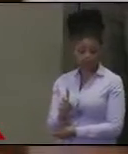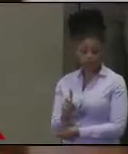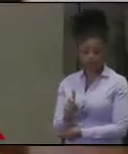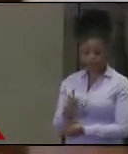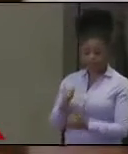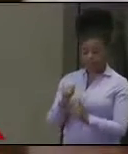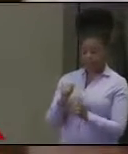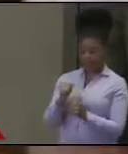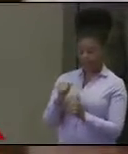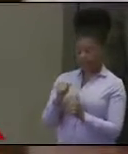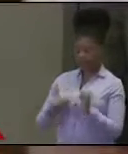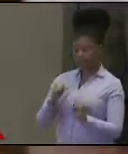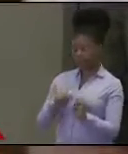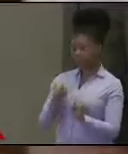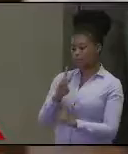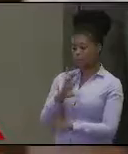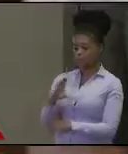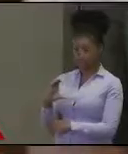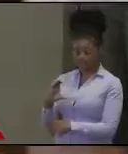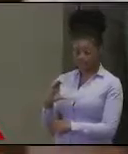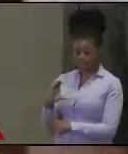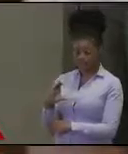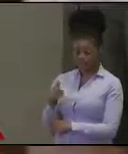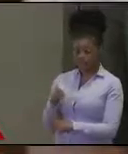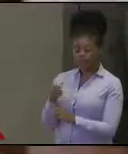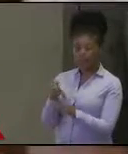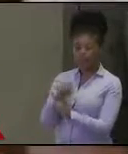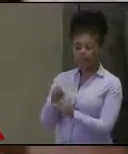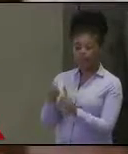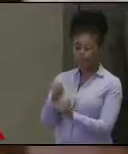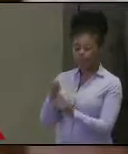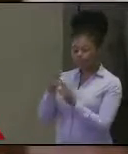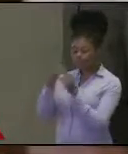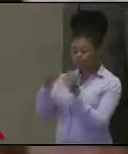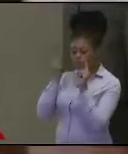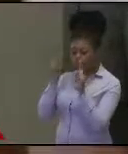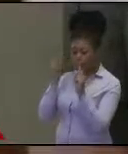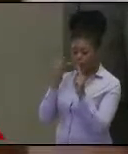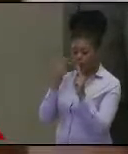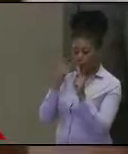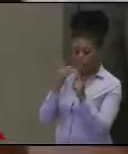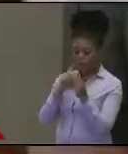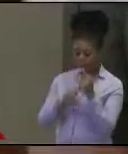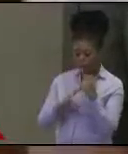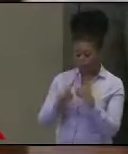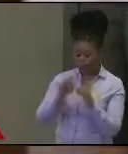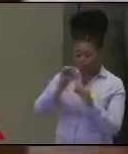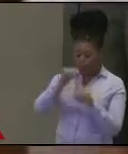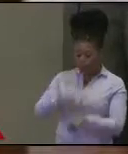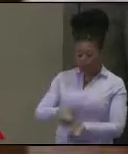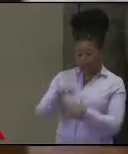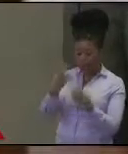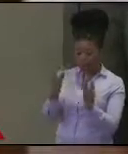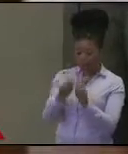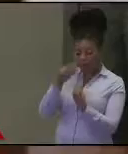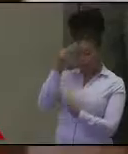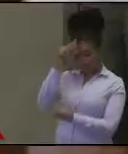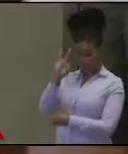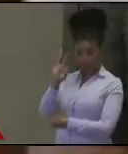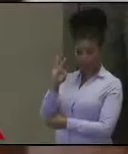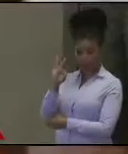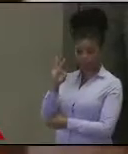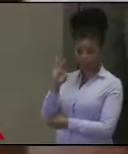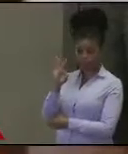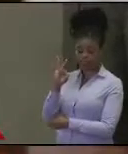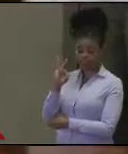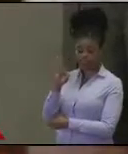acting Vice Chancellor, this abuse of universities when they enter into an agreement with government,